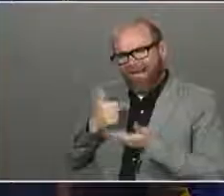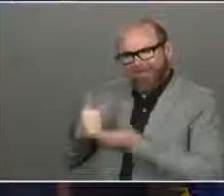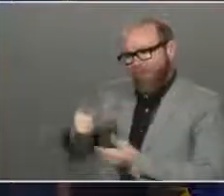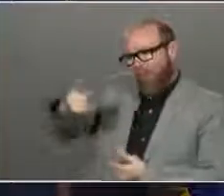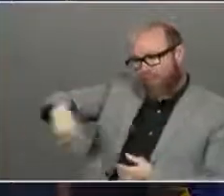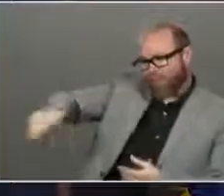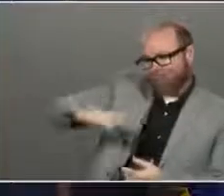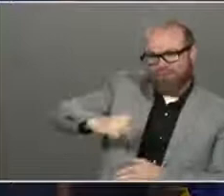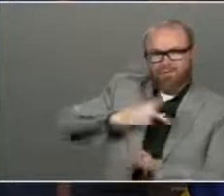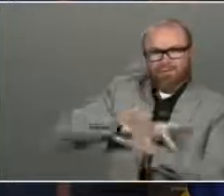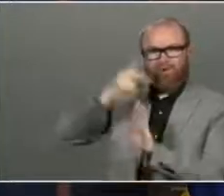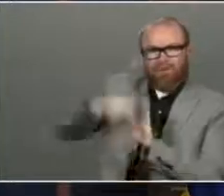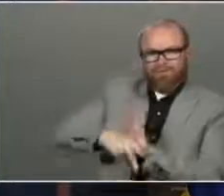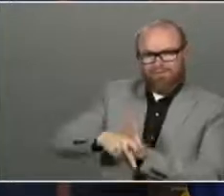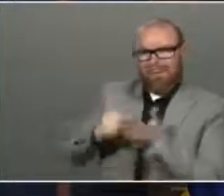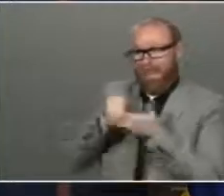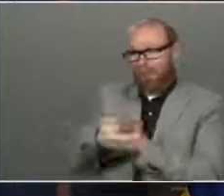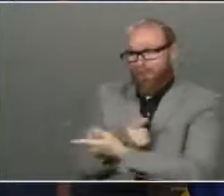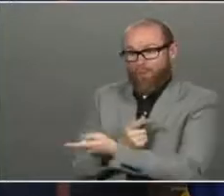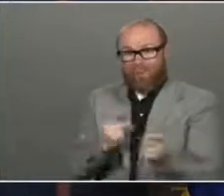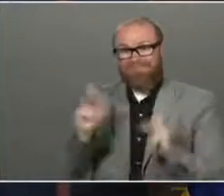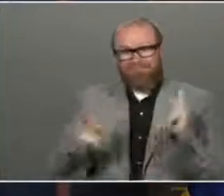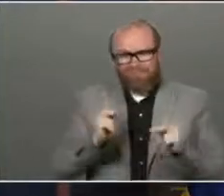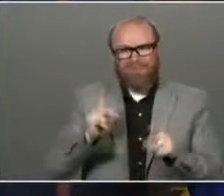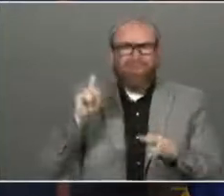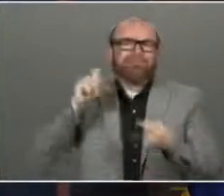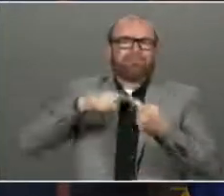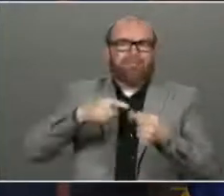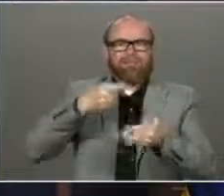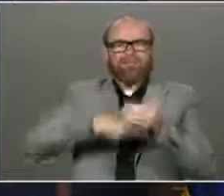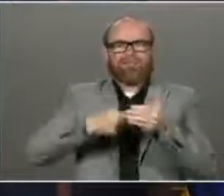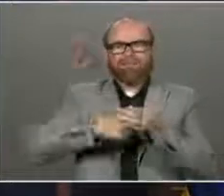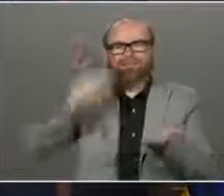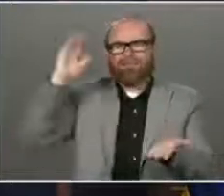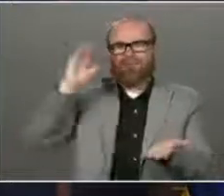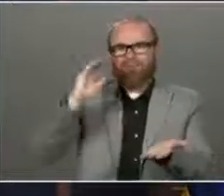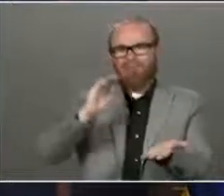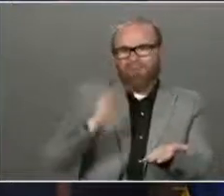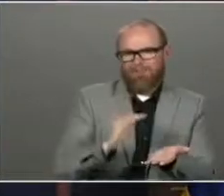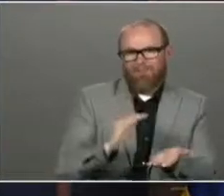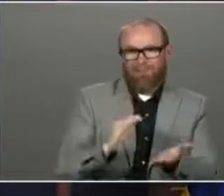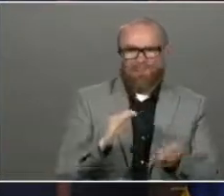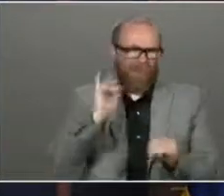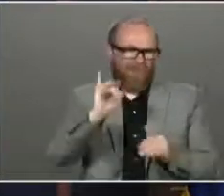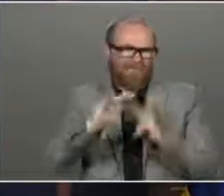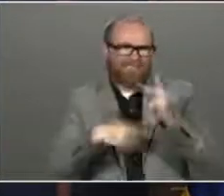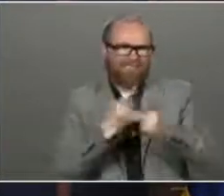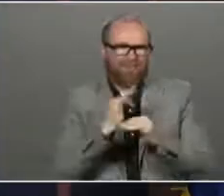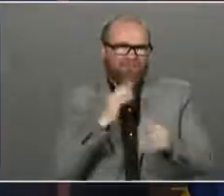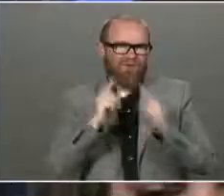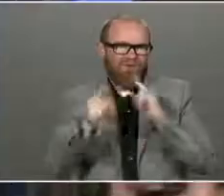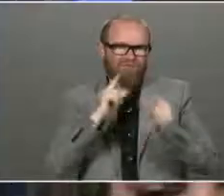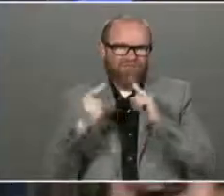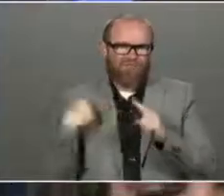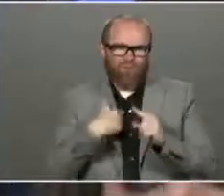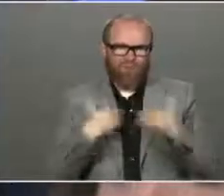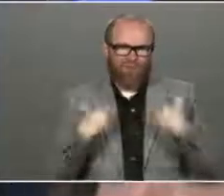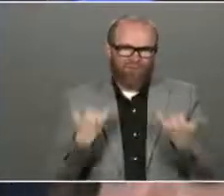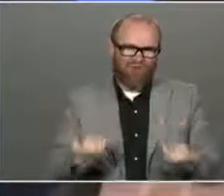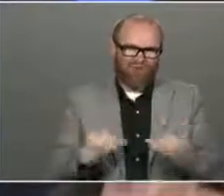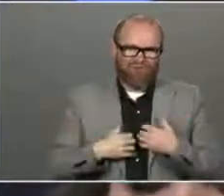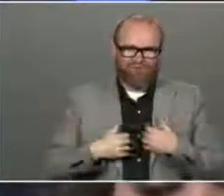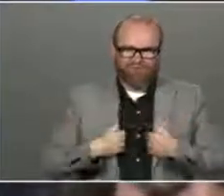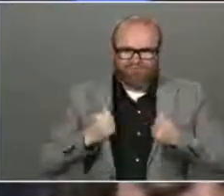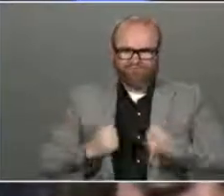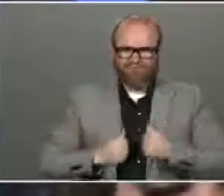help them temporarily until prices start to come back down? Those are the types of conversations that we're having. So would that be checks, for instance, a